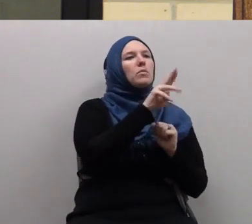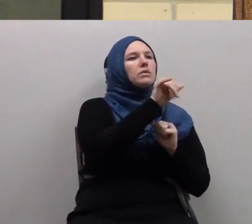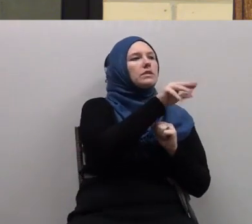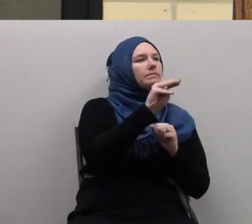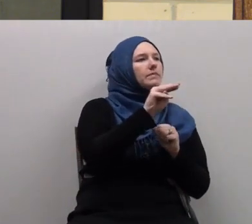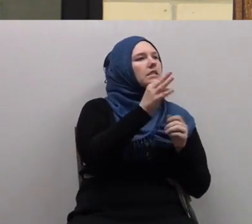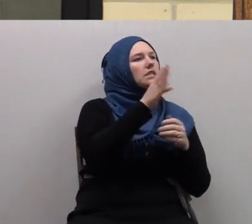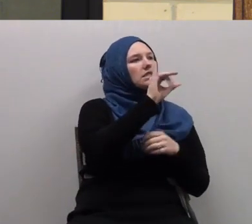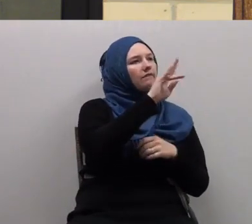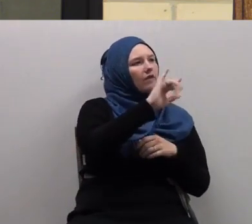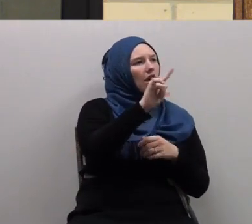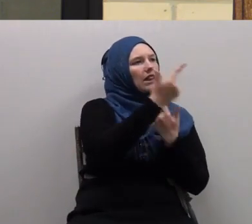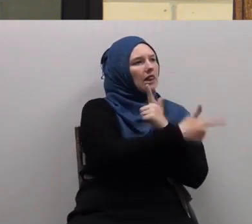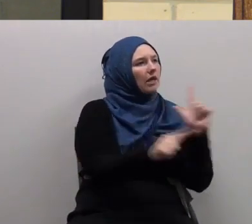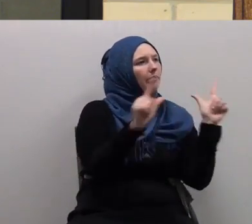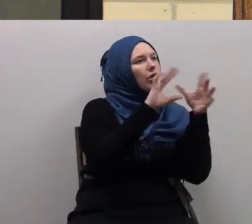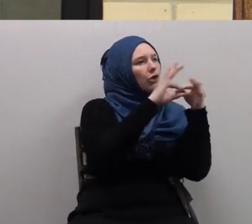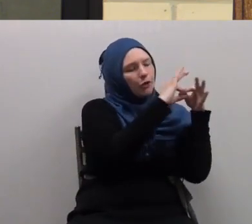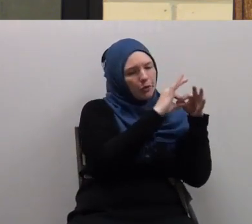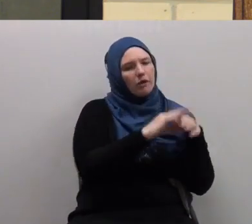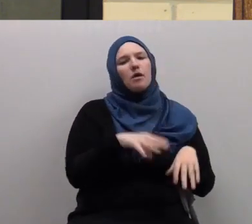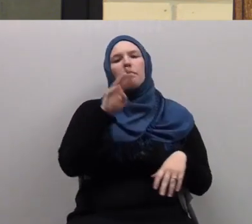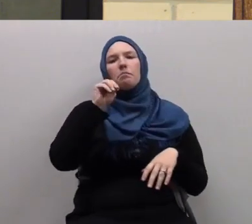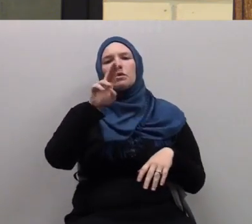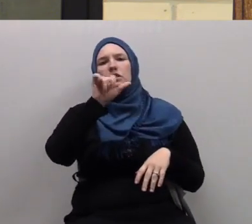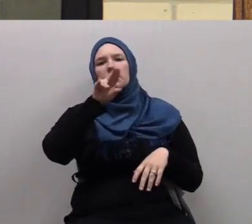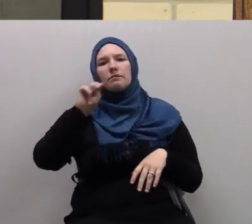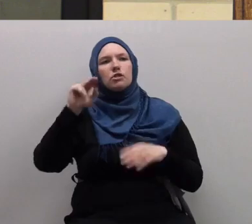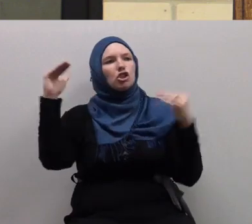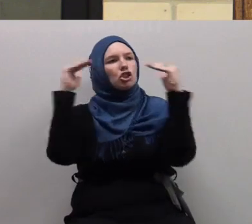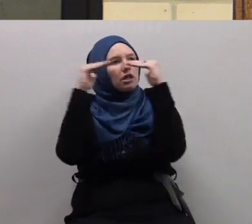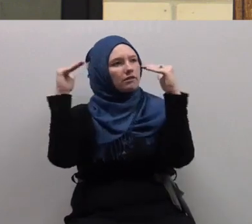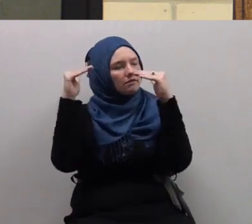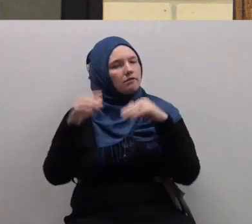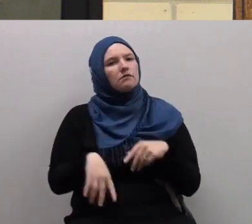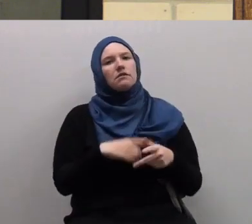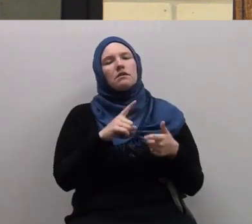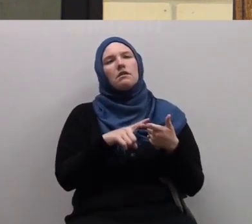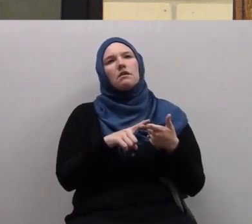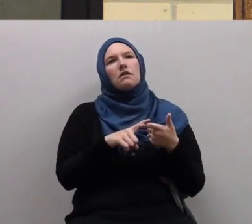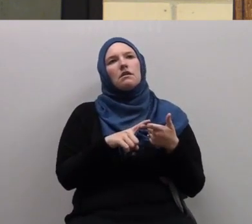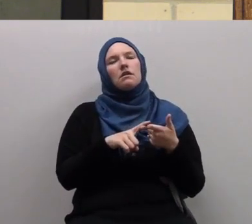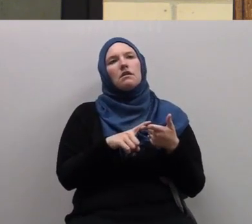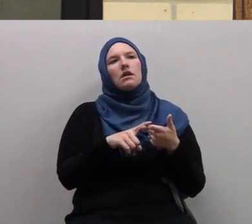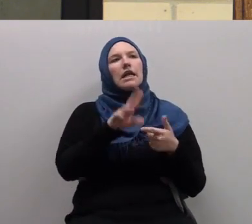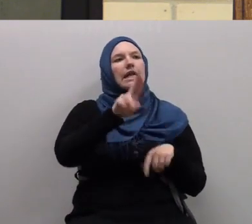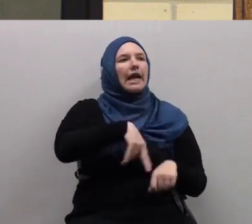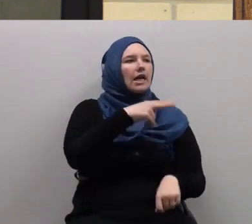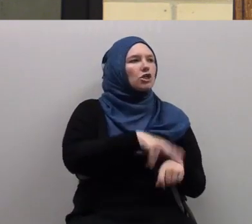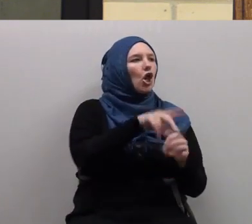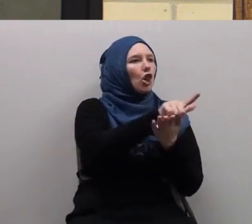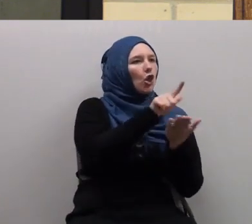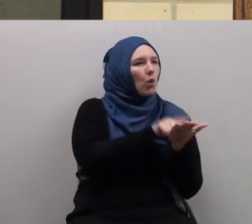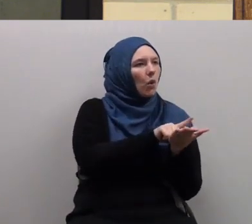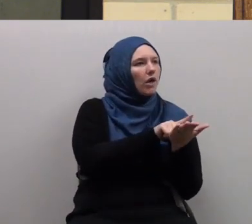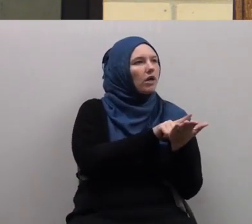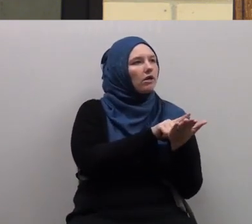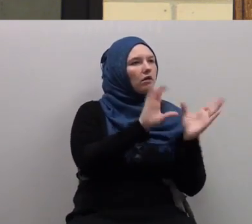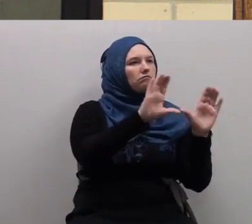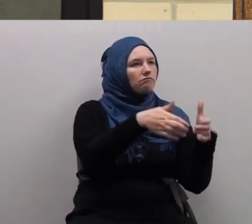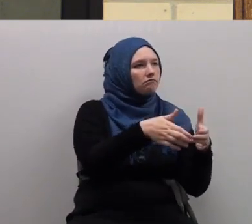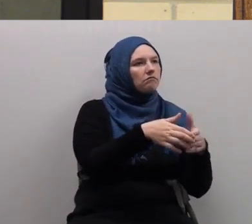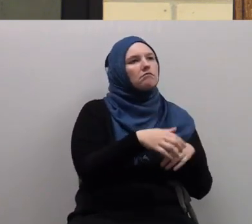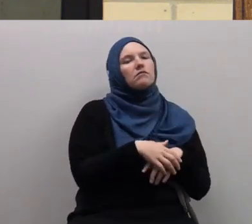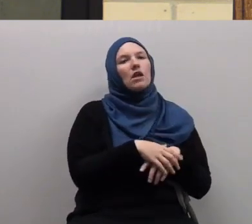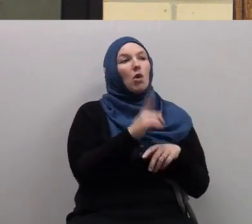Union, Muslim Justice Initiative, Muslim Legal Fund of America, National Lawyers Guild, which